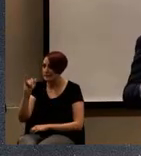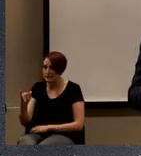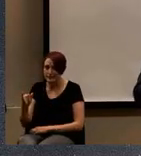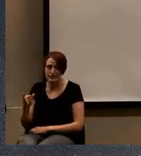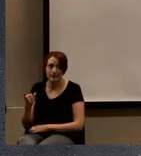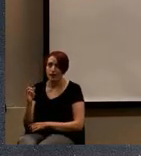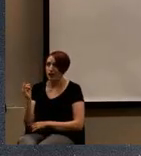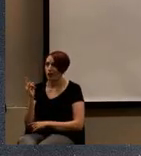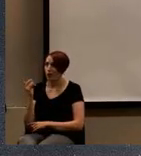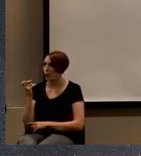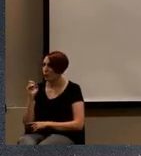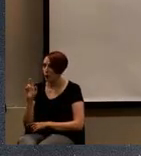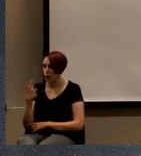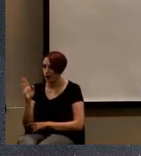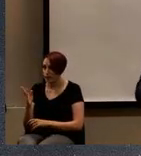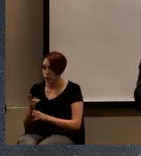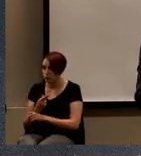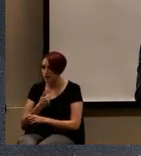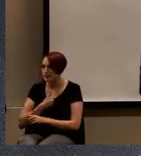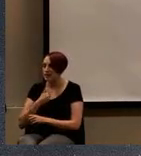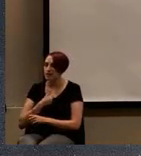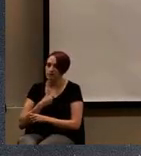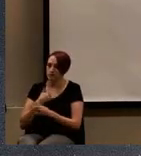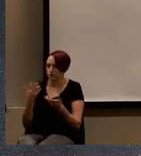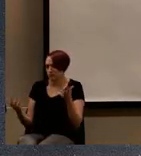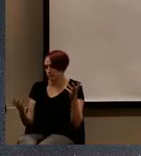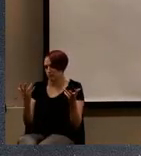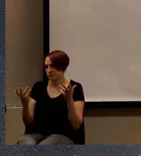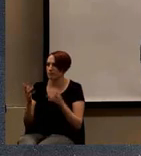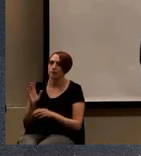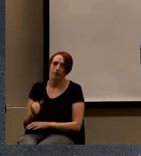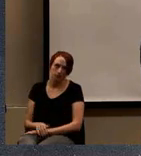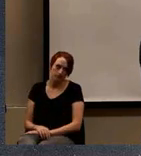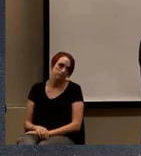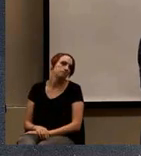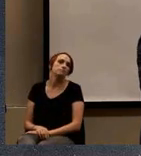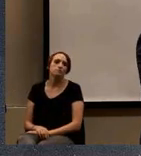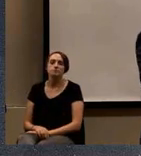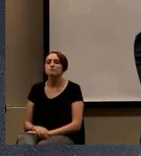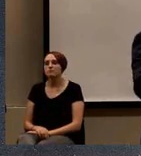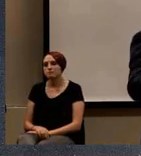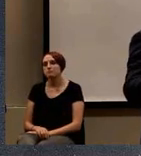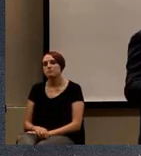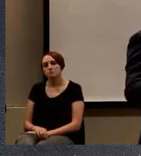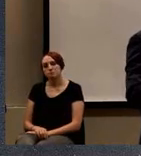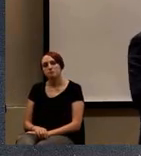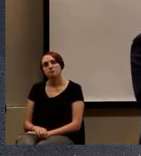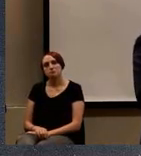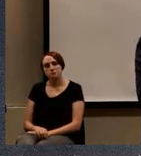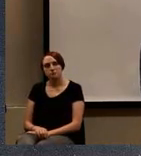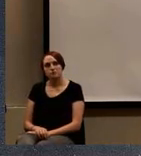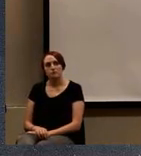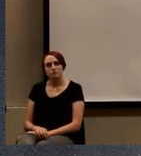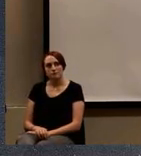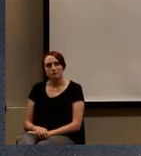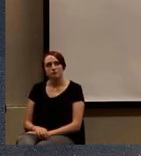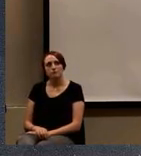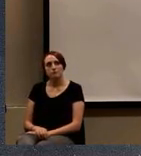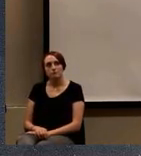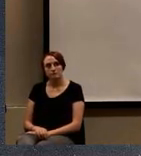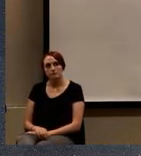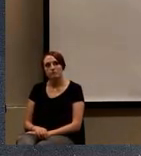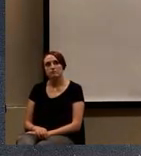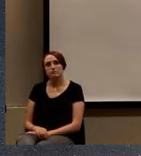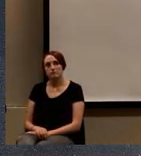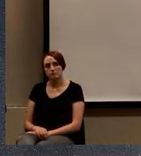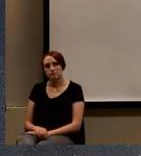never taken an Uber. I don't even know how that works. I don't even have a smartphone. Just feeling like if you have that intervention point